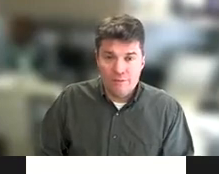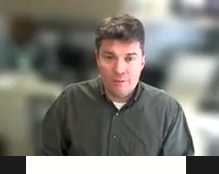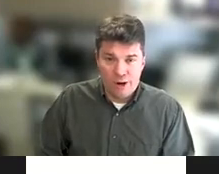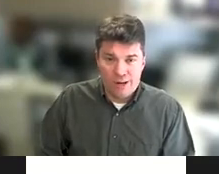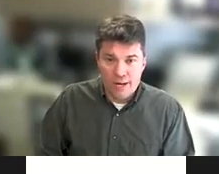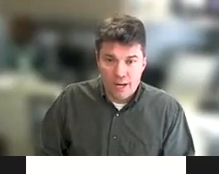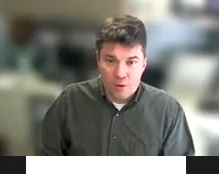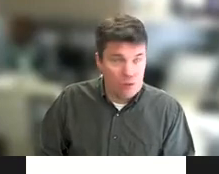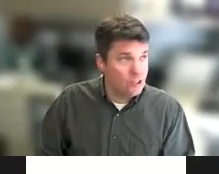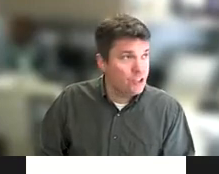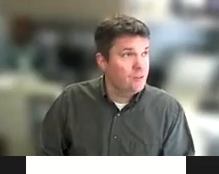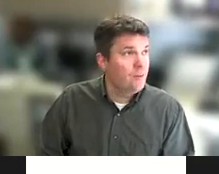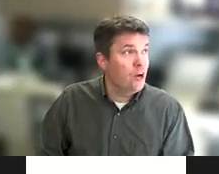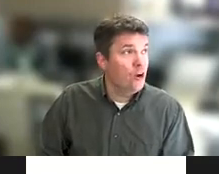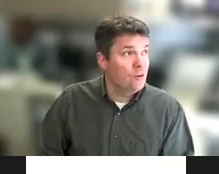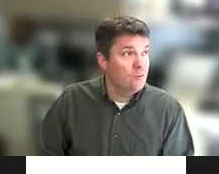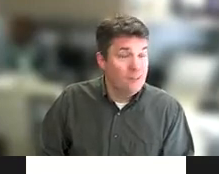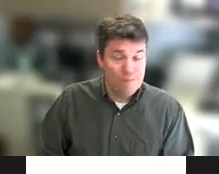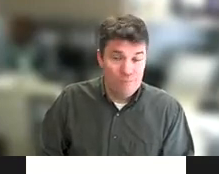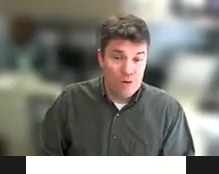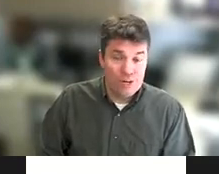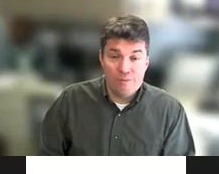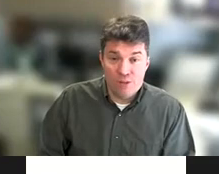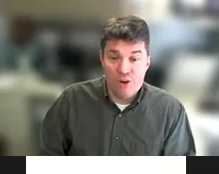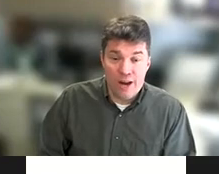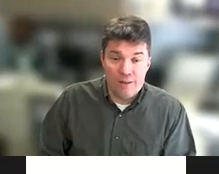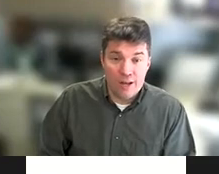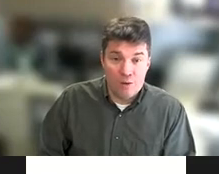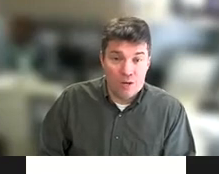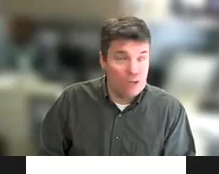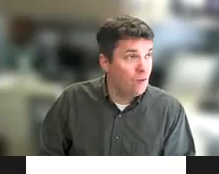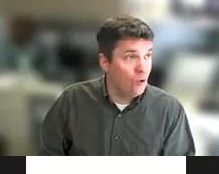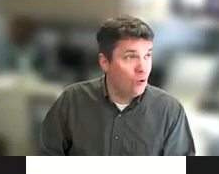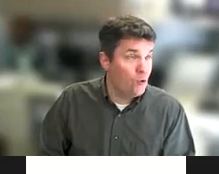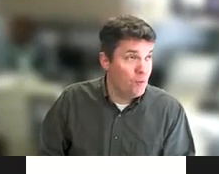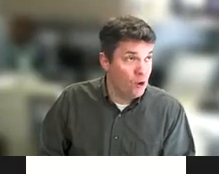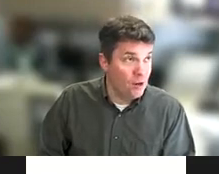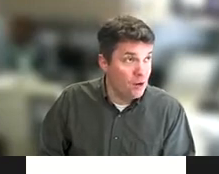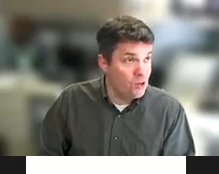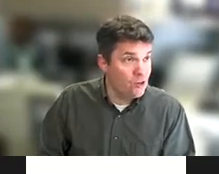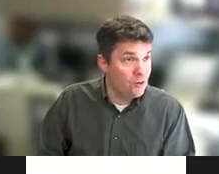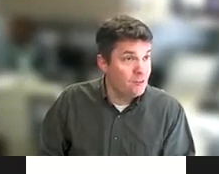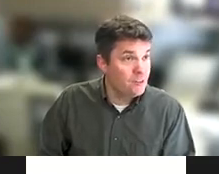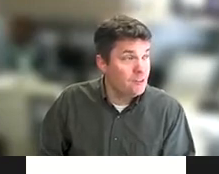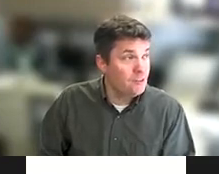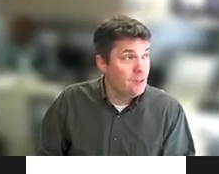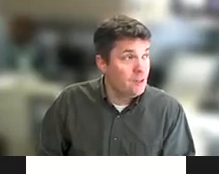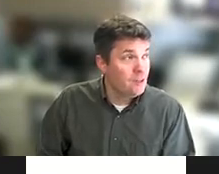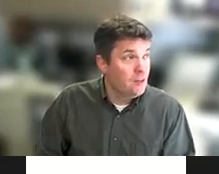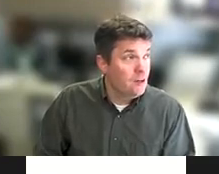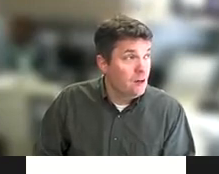deaf, American Sign Language users. They are pretty much their native language or their primary language.